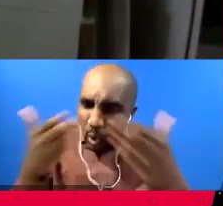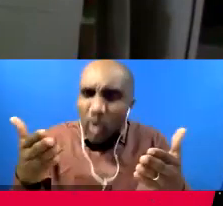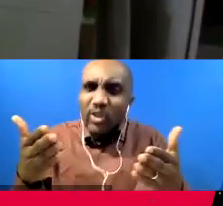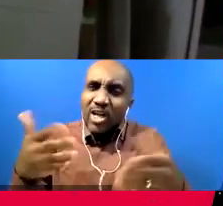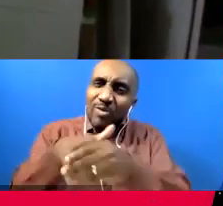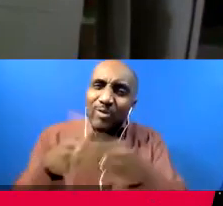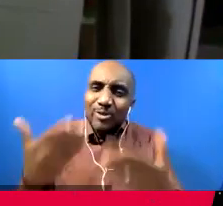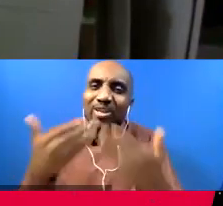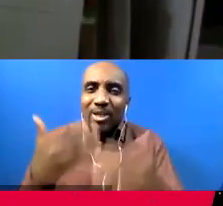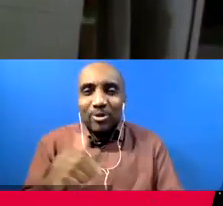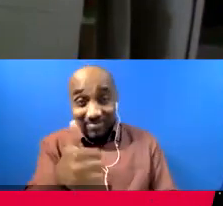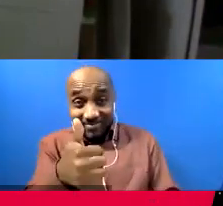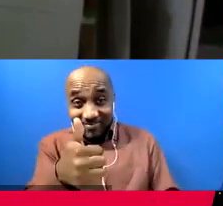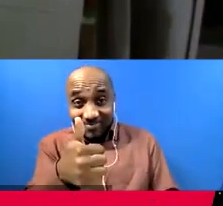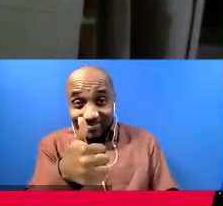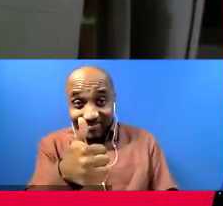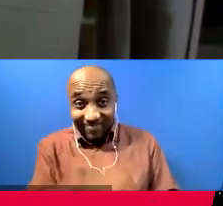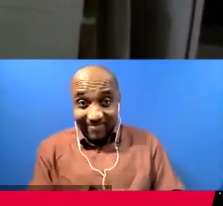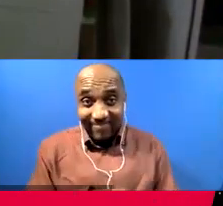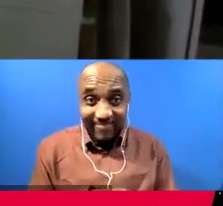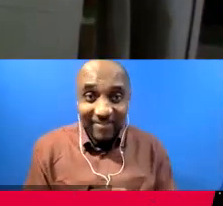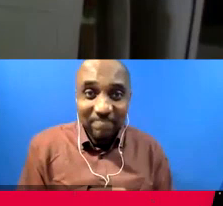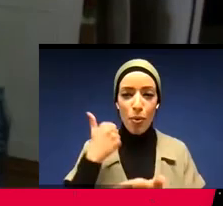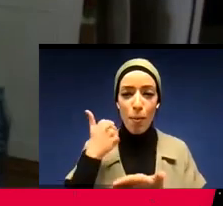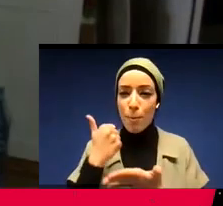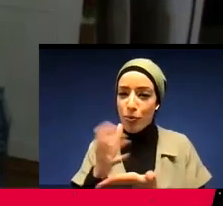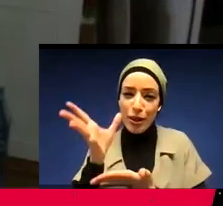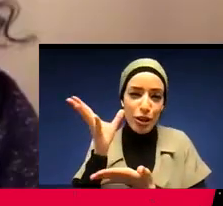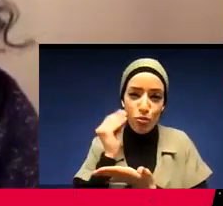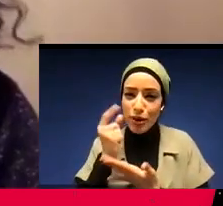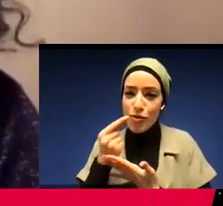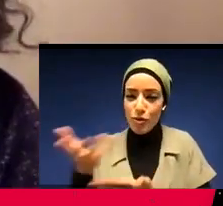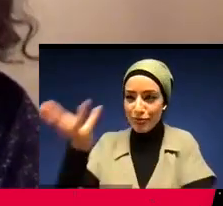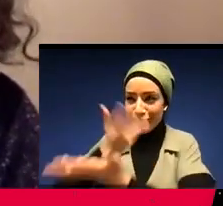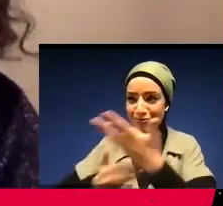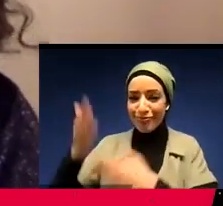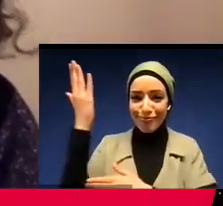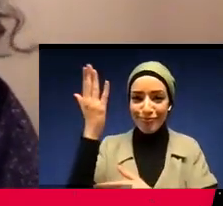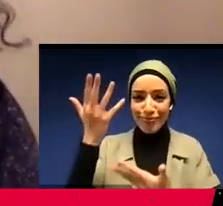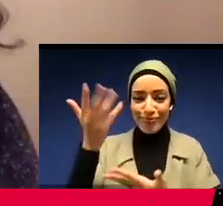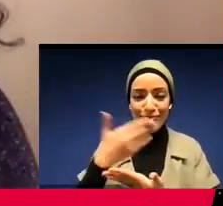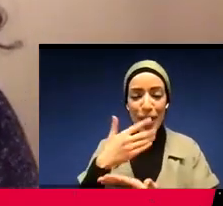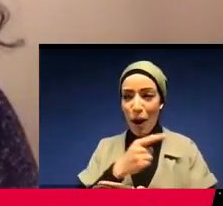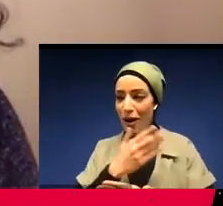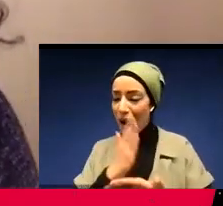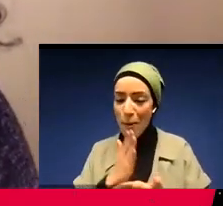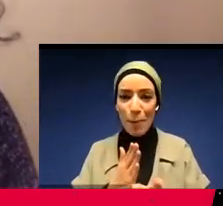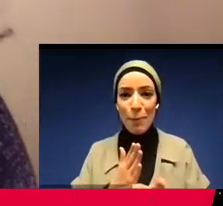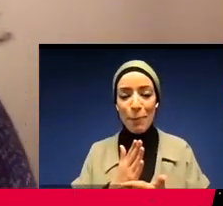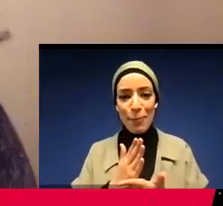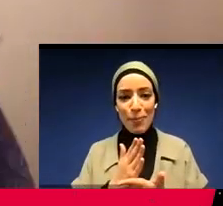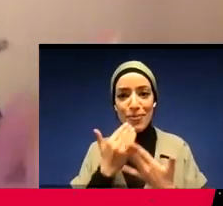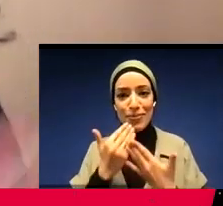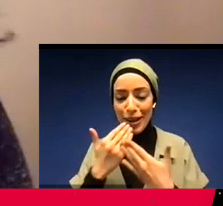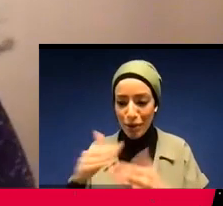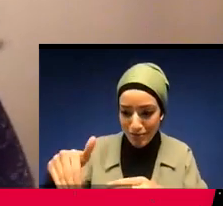great privilege and honor to be with you today. Thank you. It's been great to hear you speak, Syed, honestly. And